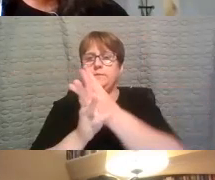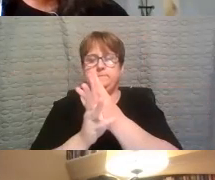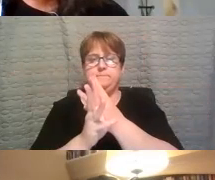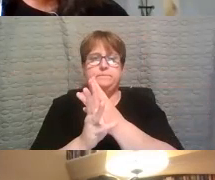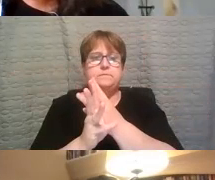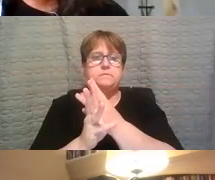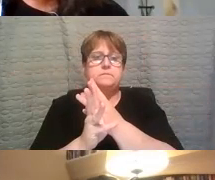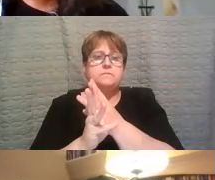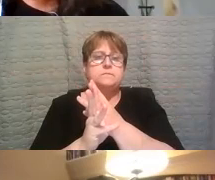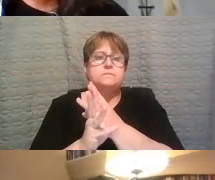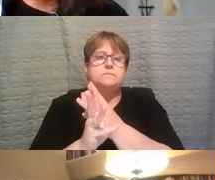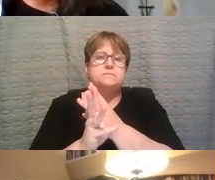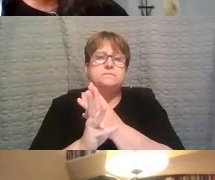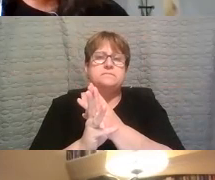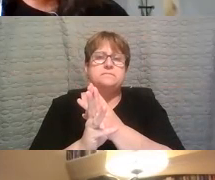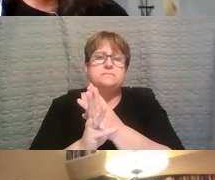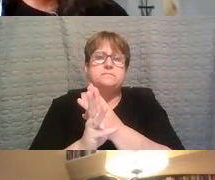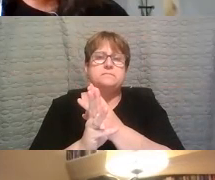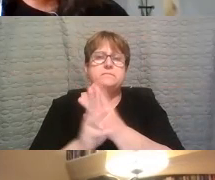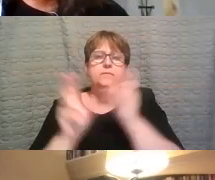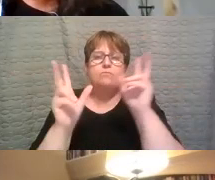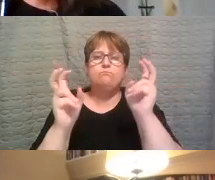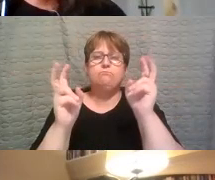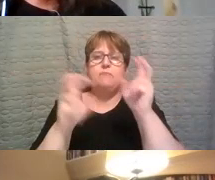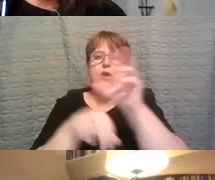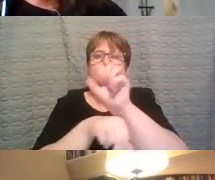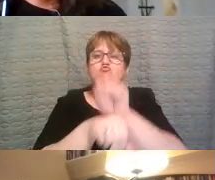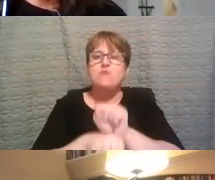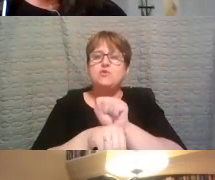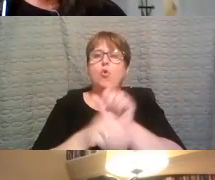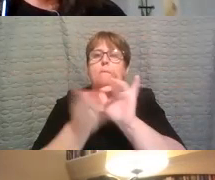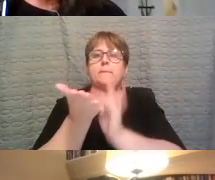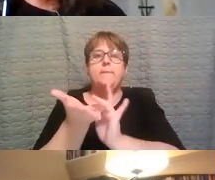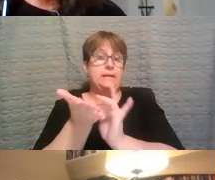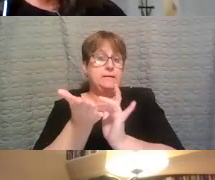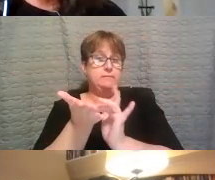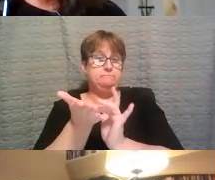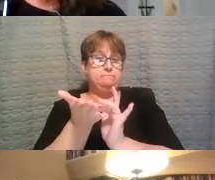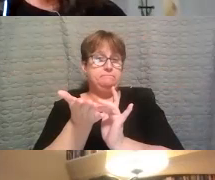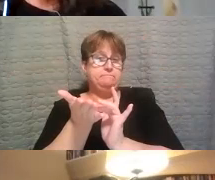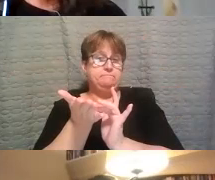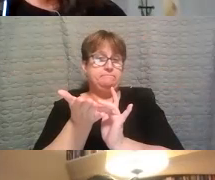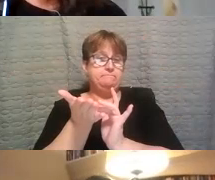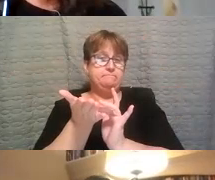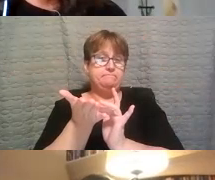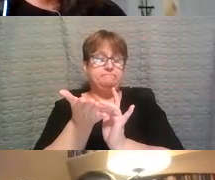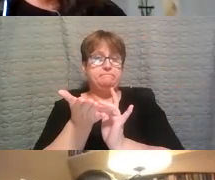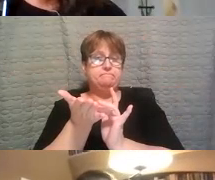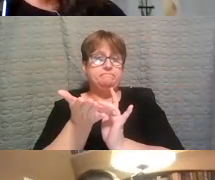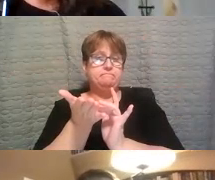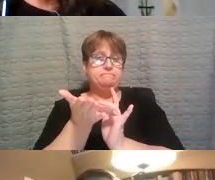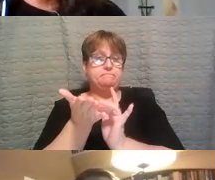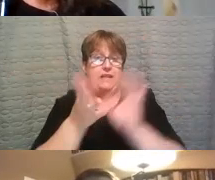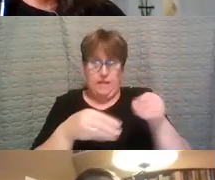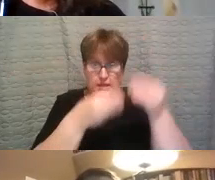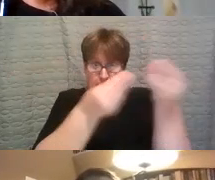and it's used not just to give